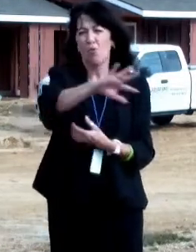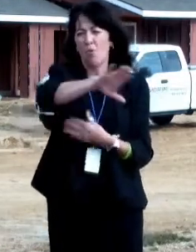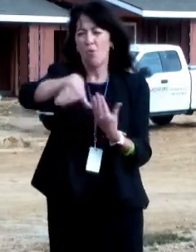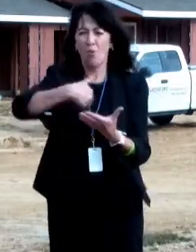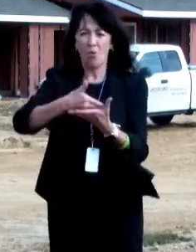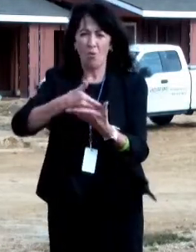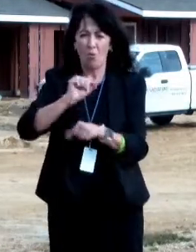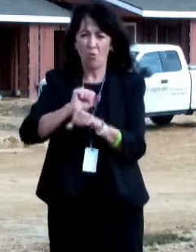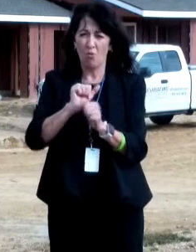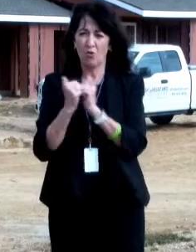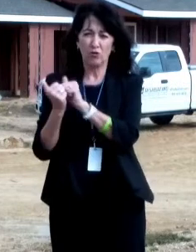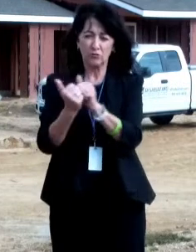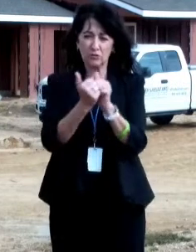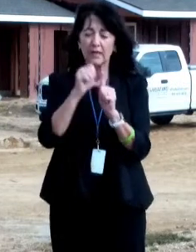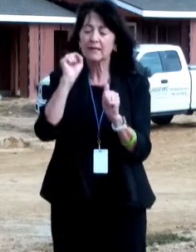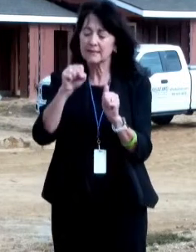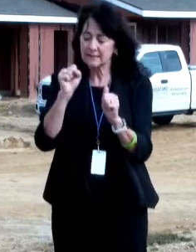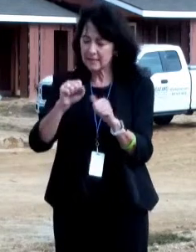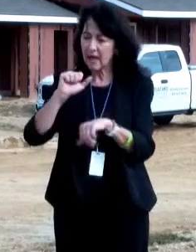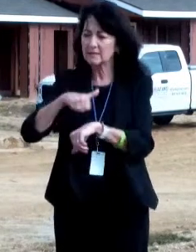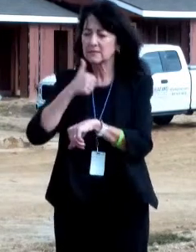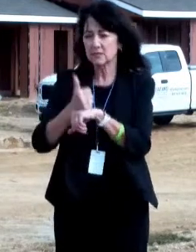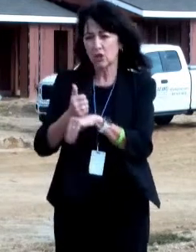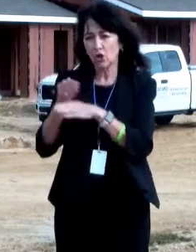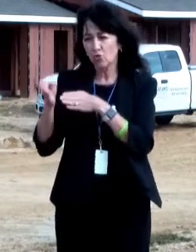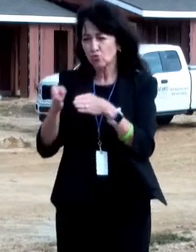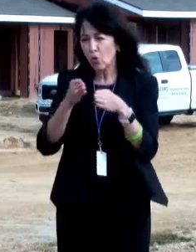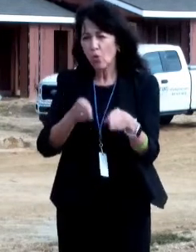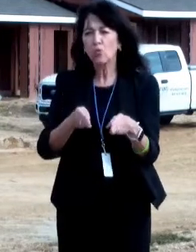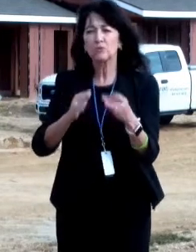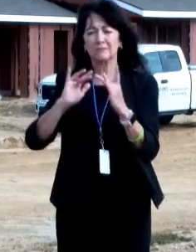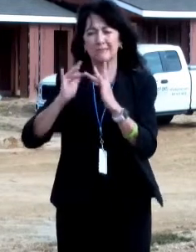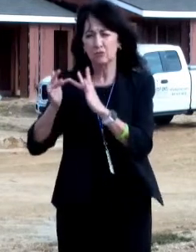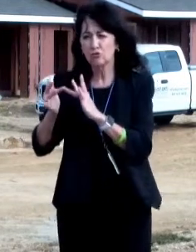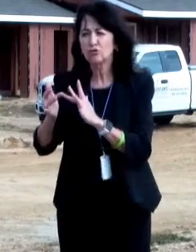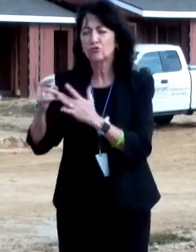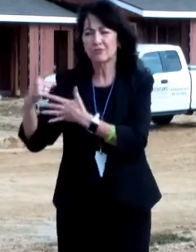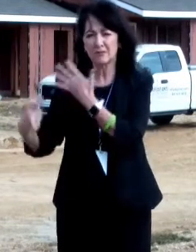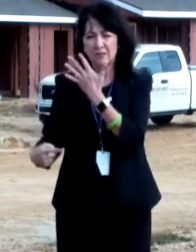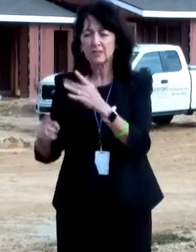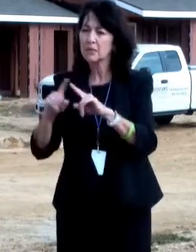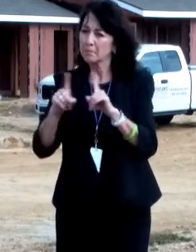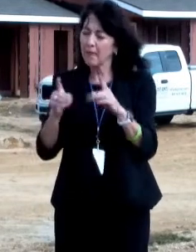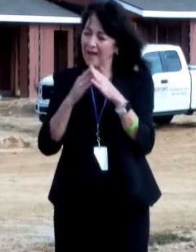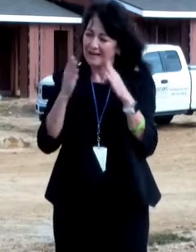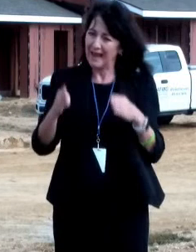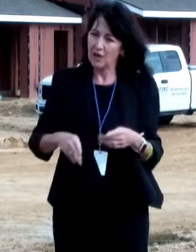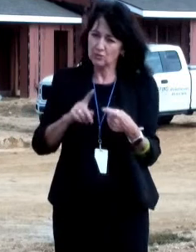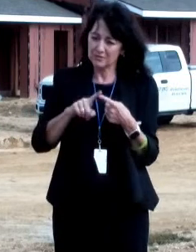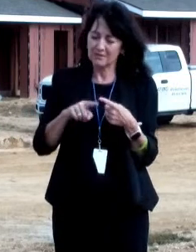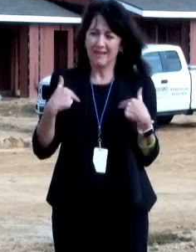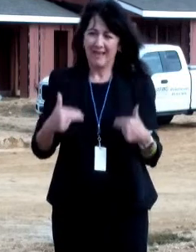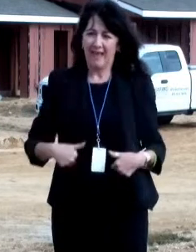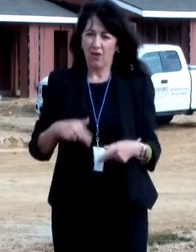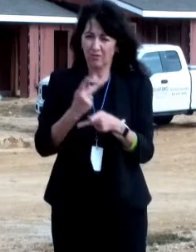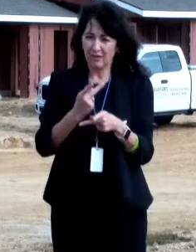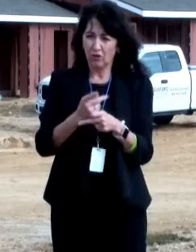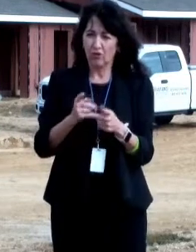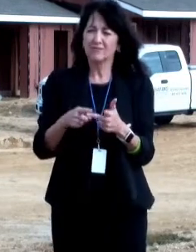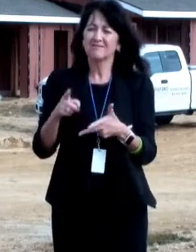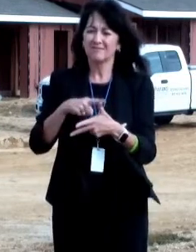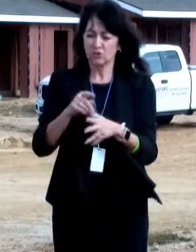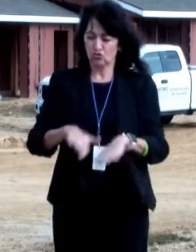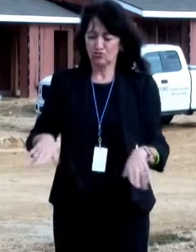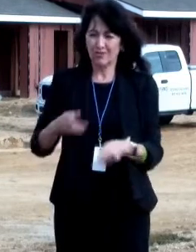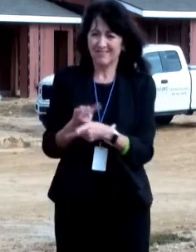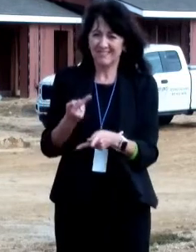and bridges and broadband, but it's also about housing. It's also about health care. It's also about child care. And so